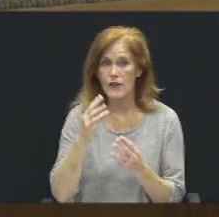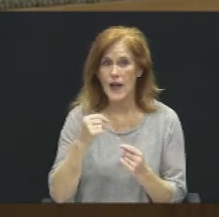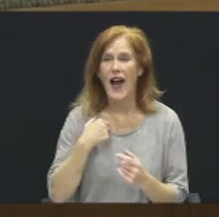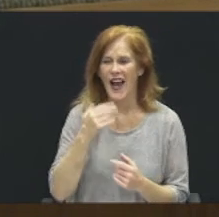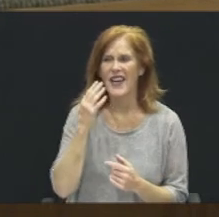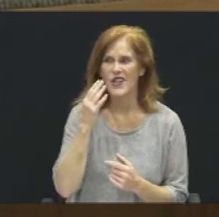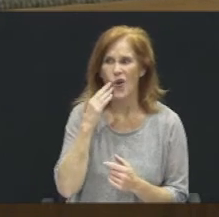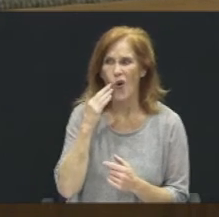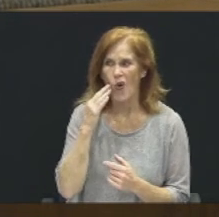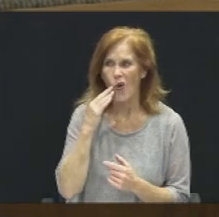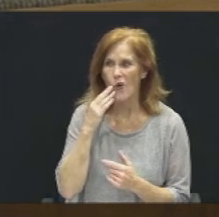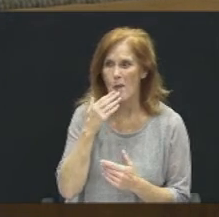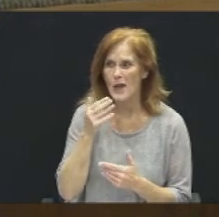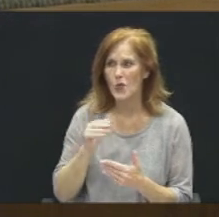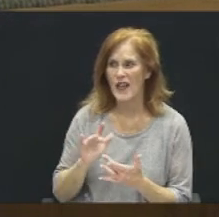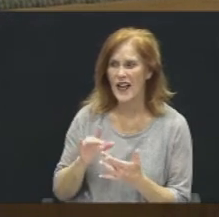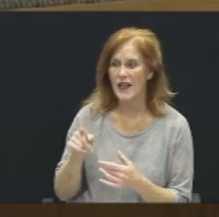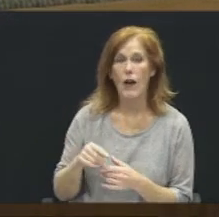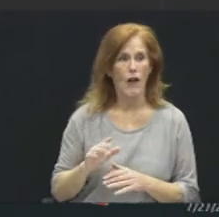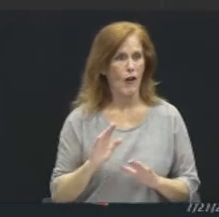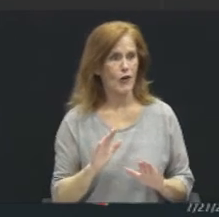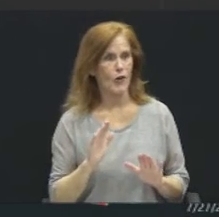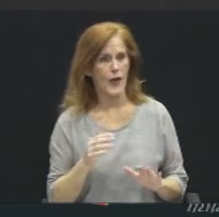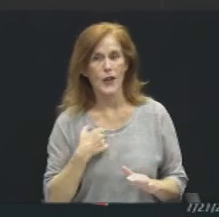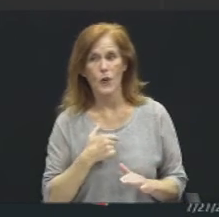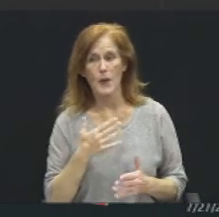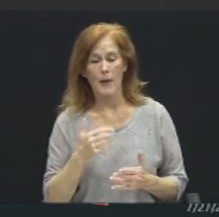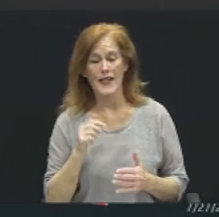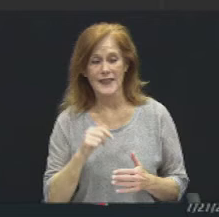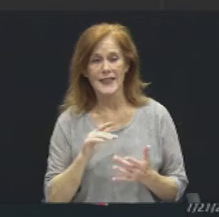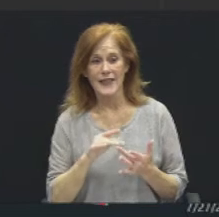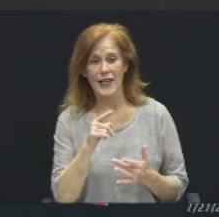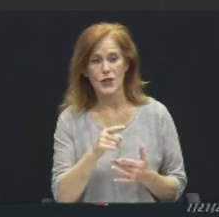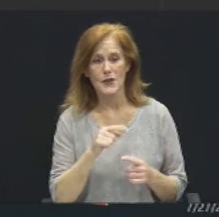how to find him. Okay, great. Because, we might be back in touch